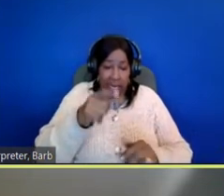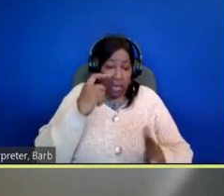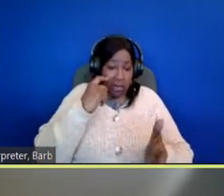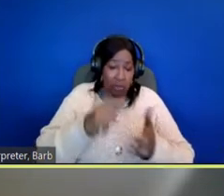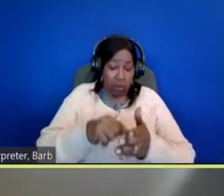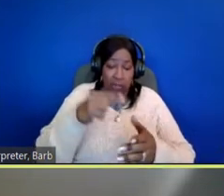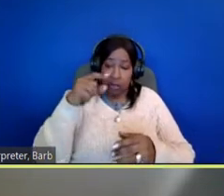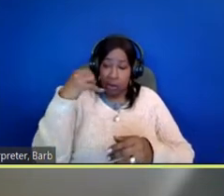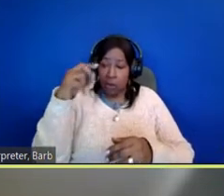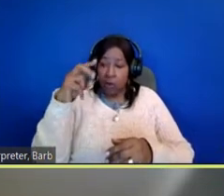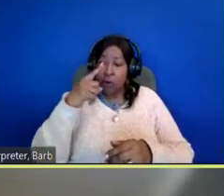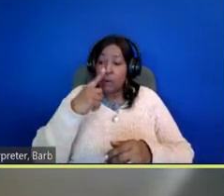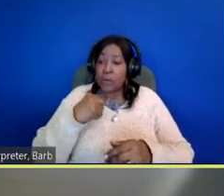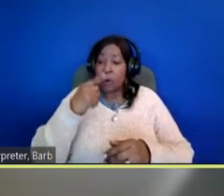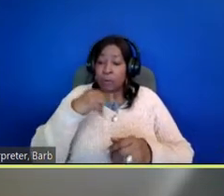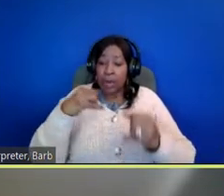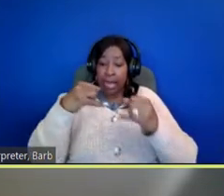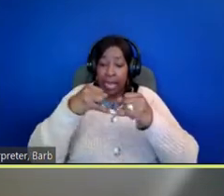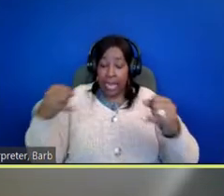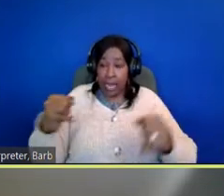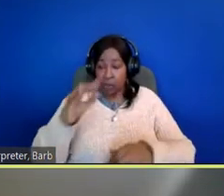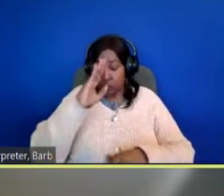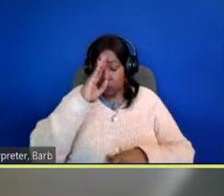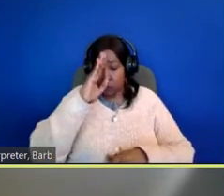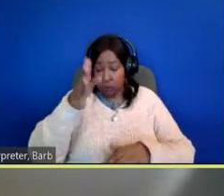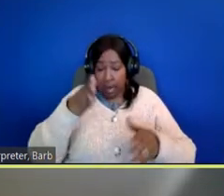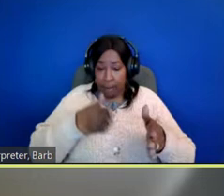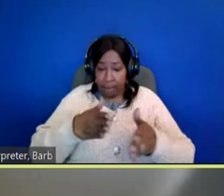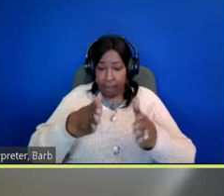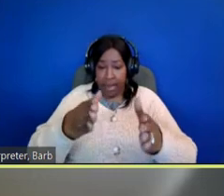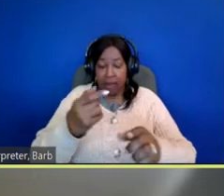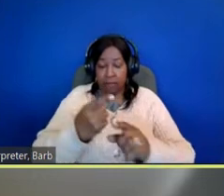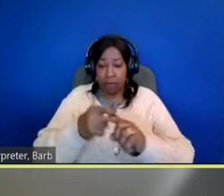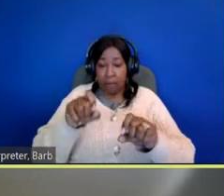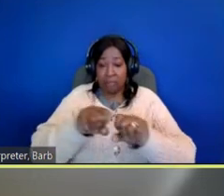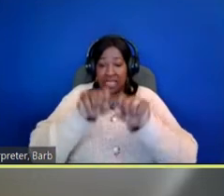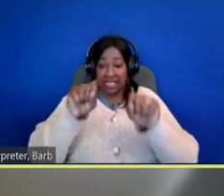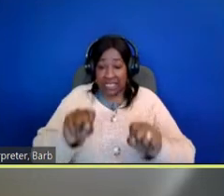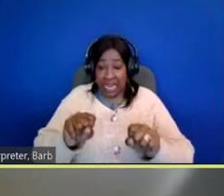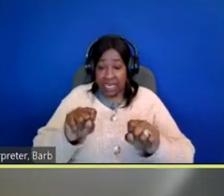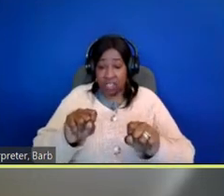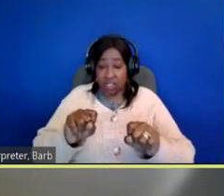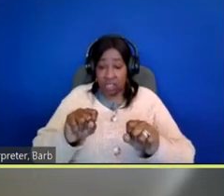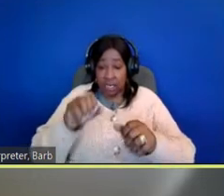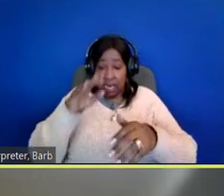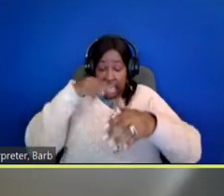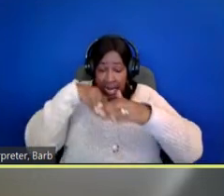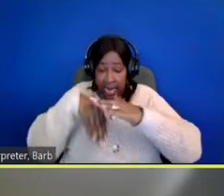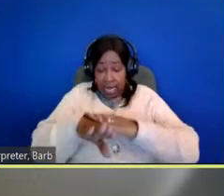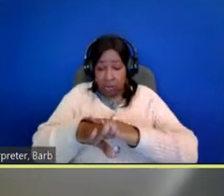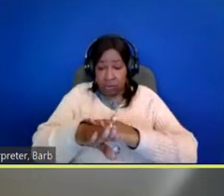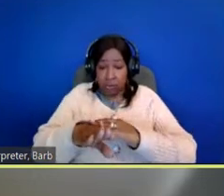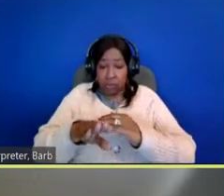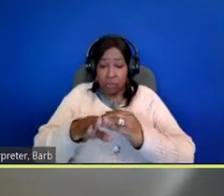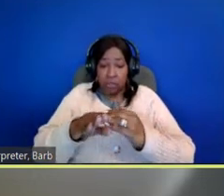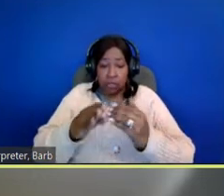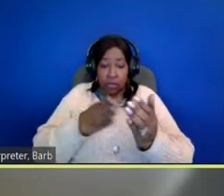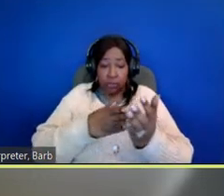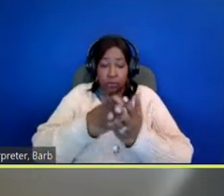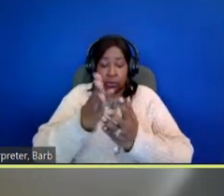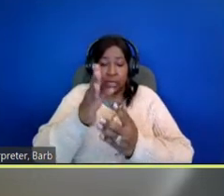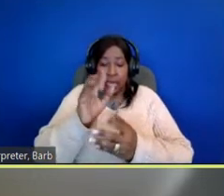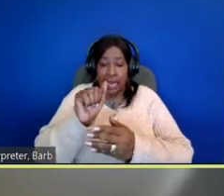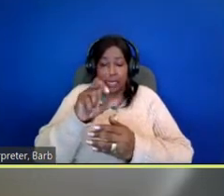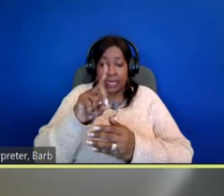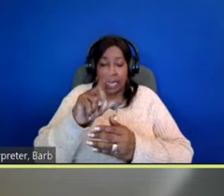is a straight path to go from the station entrance through the ADA compliance swing gate into